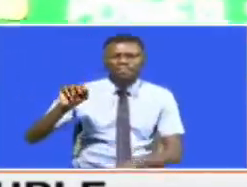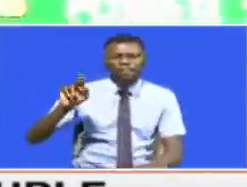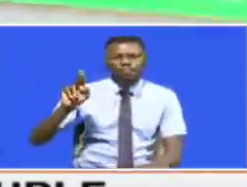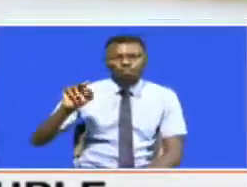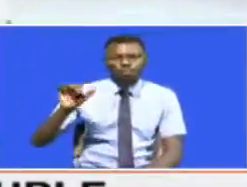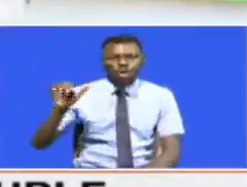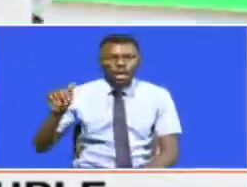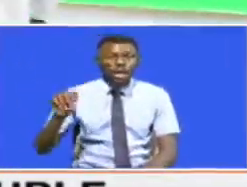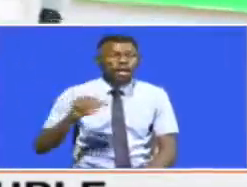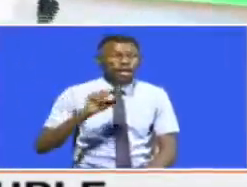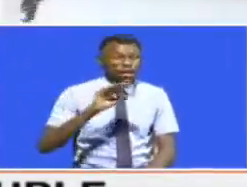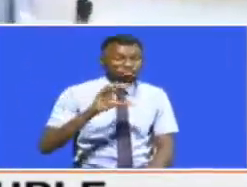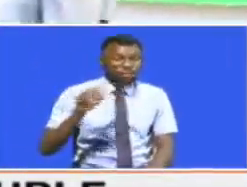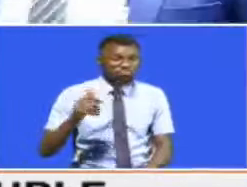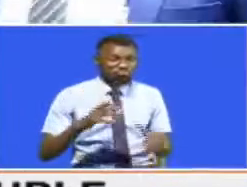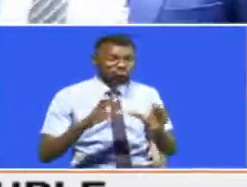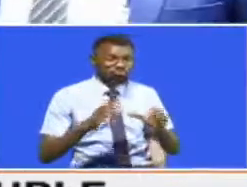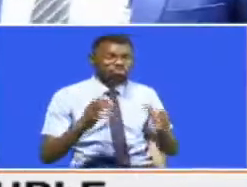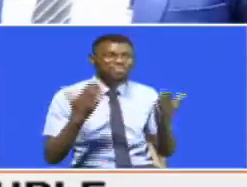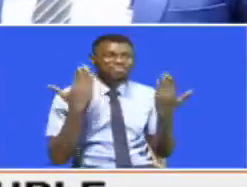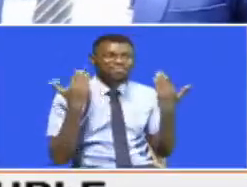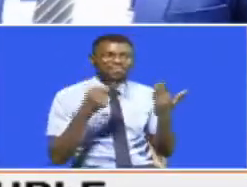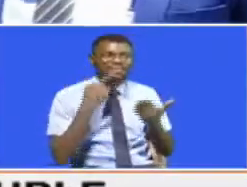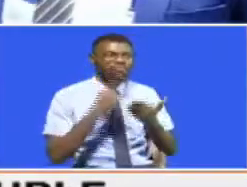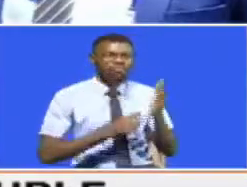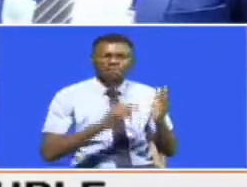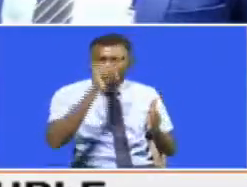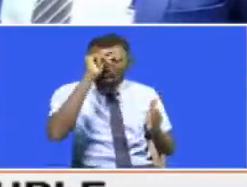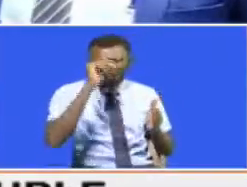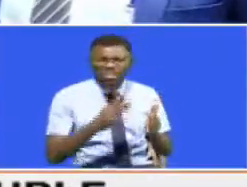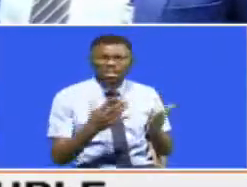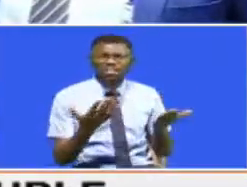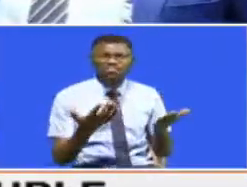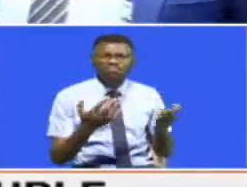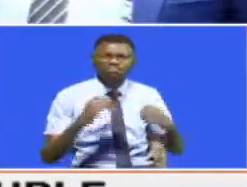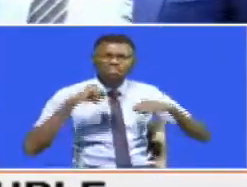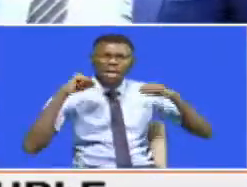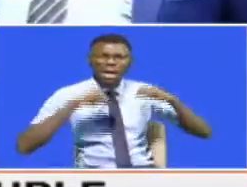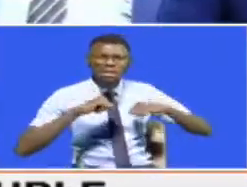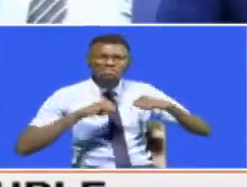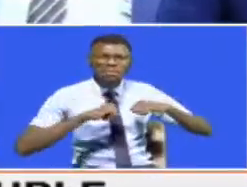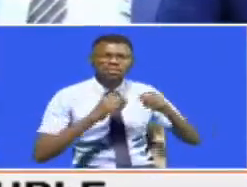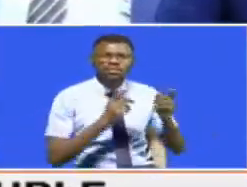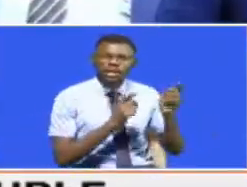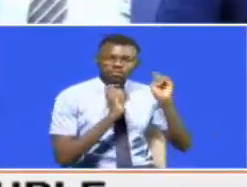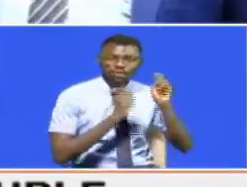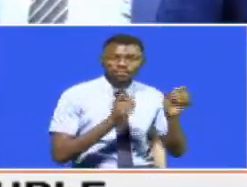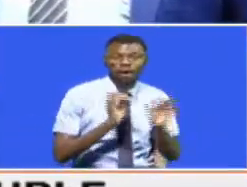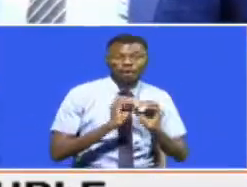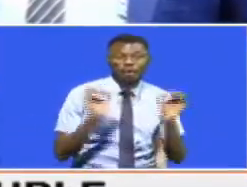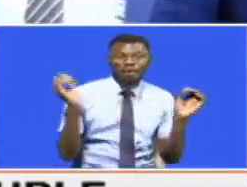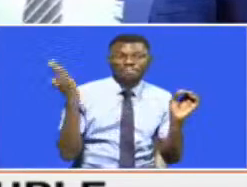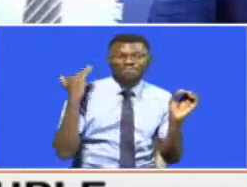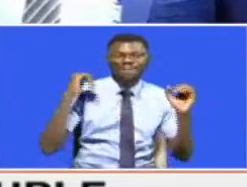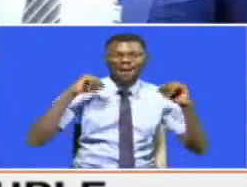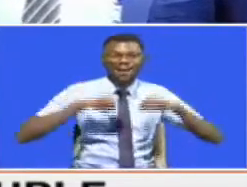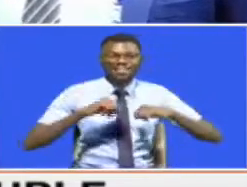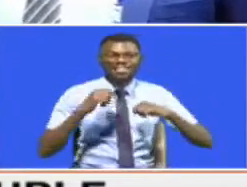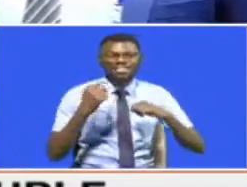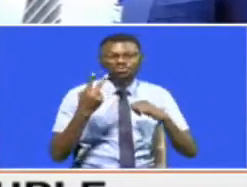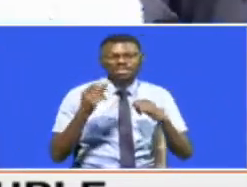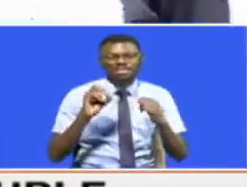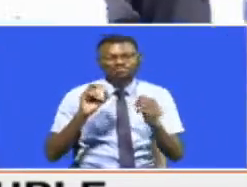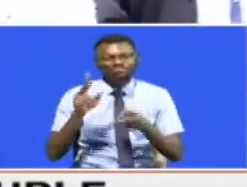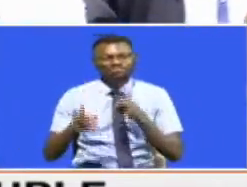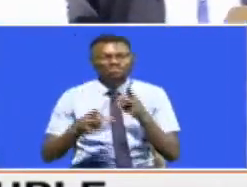Meru are accusing the governor of failing to comply with what they had agreed on earlier. In December 2022, she was served by